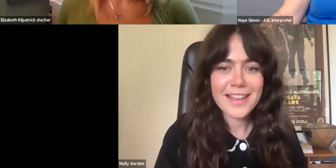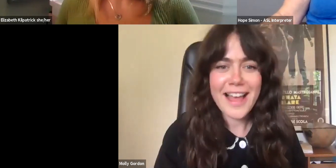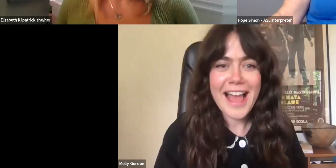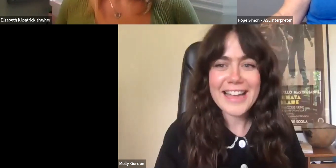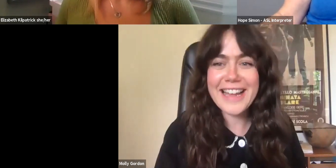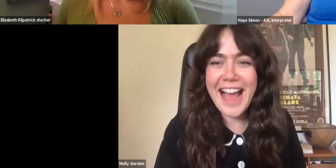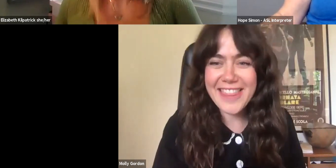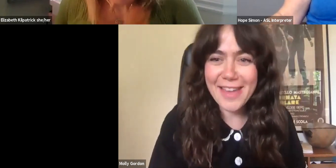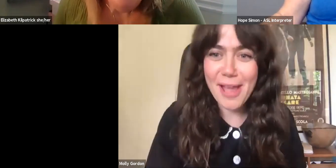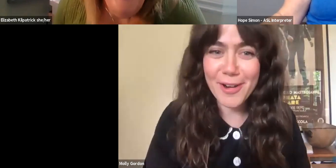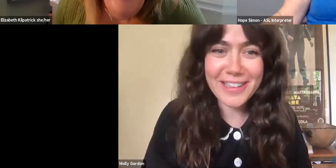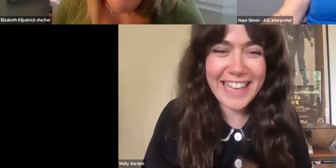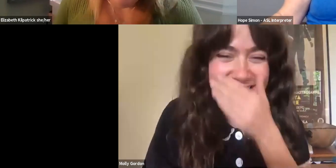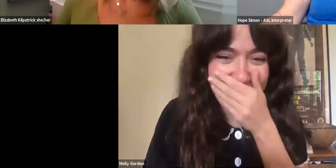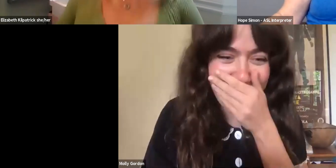Hi.